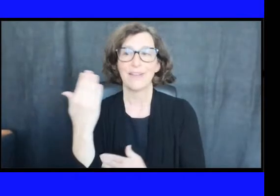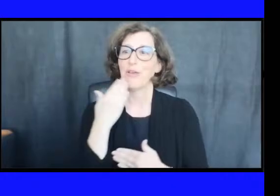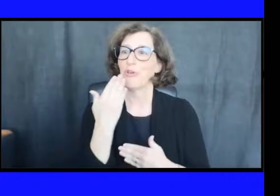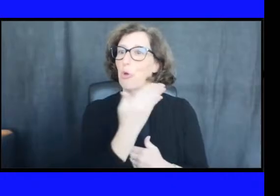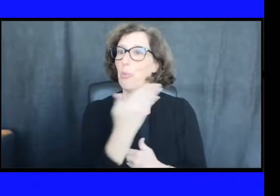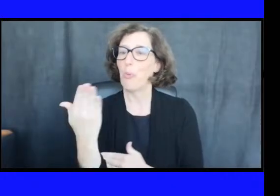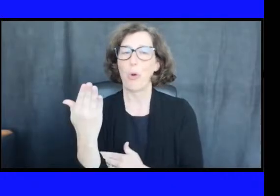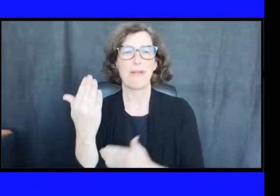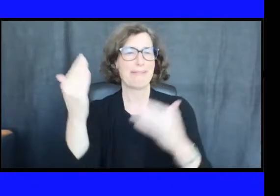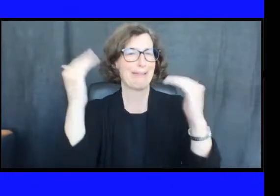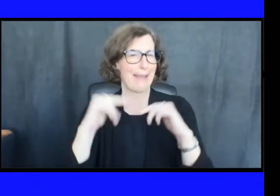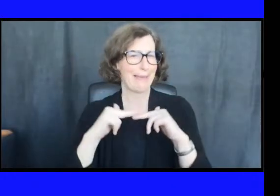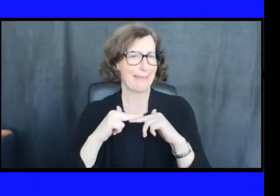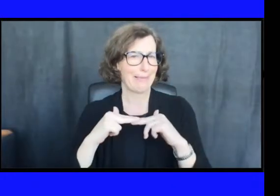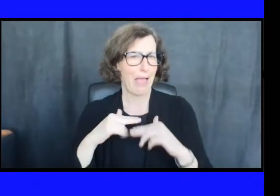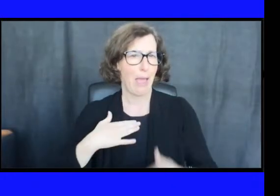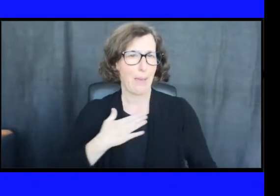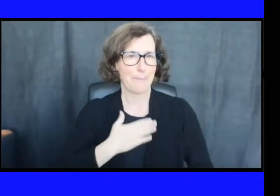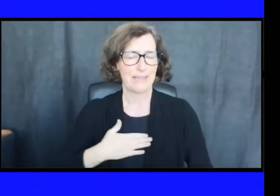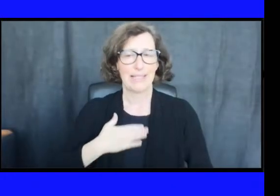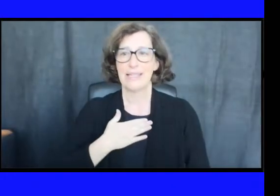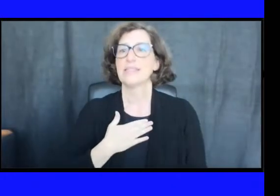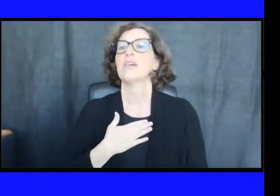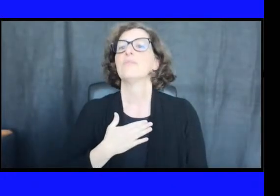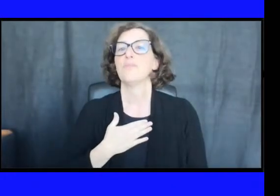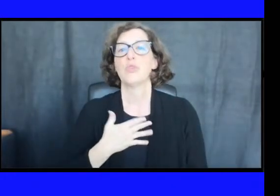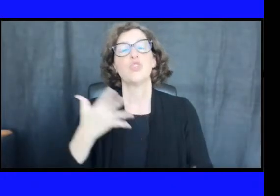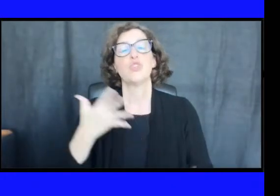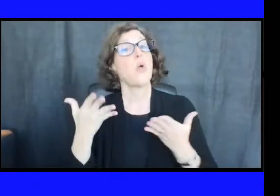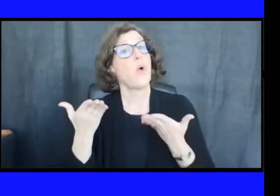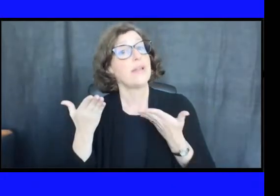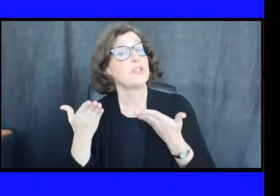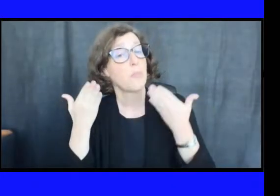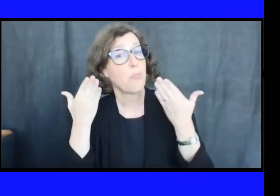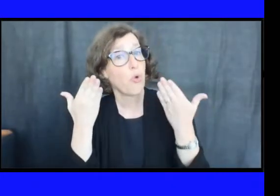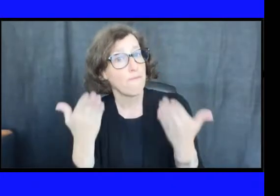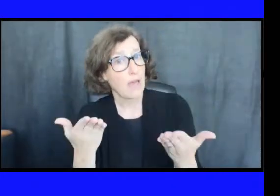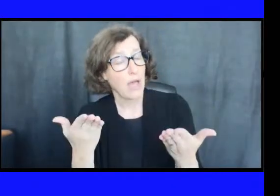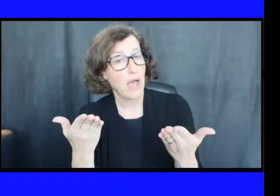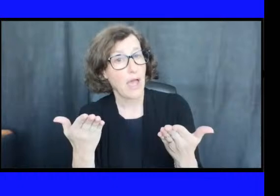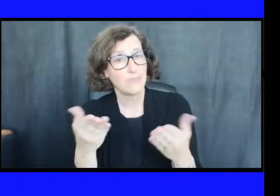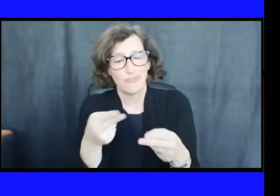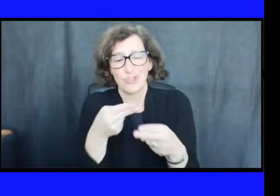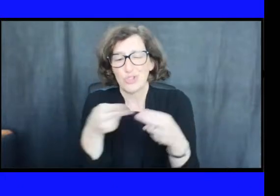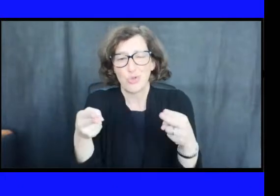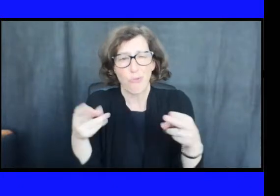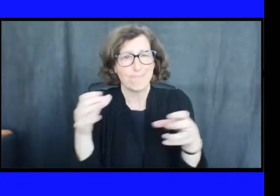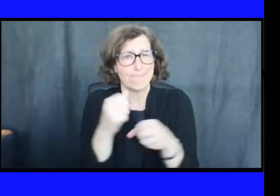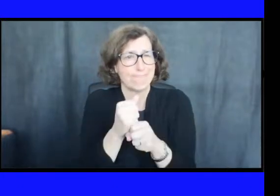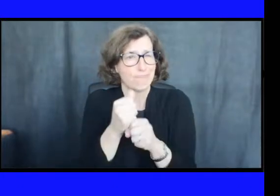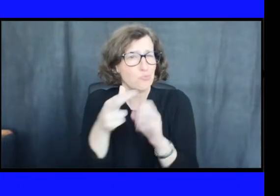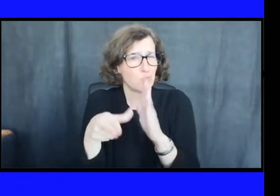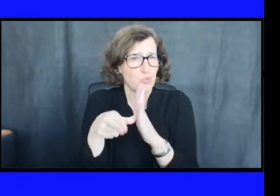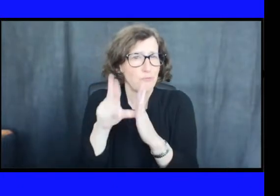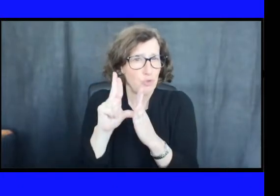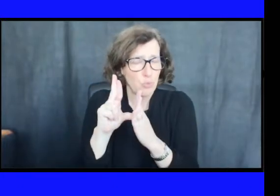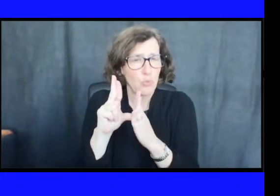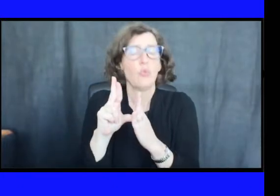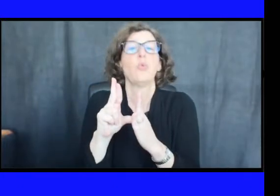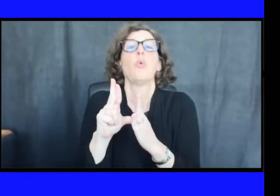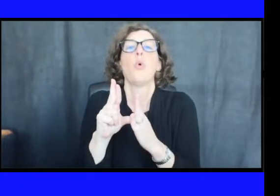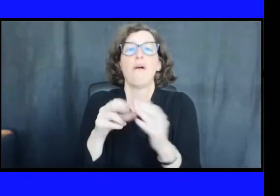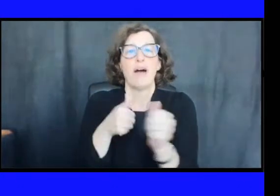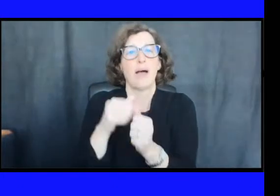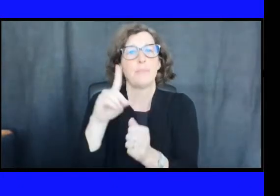and values, creating system-level metrics to make equity, diversity, and inclusion goals more measurable and